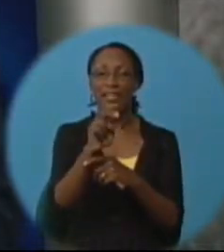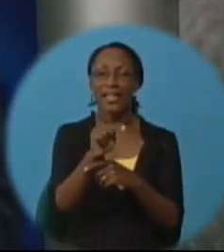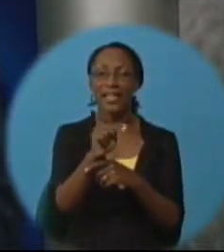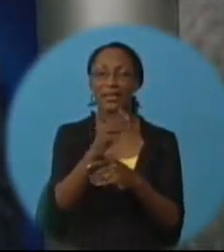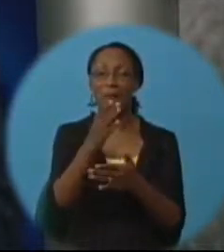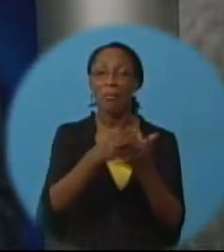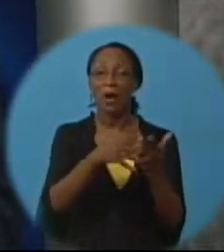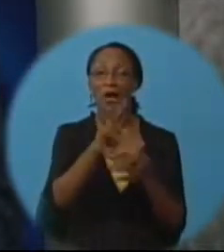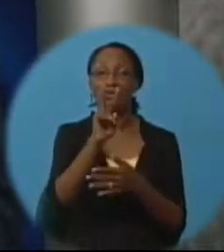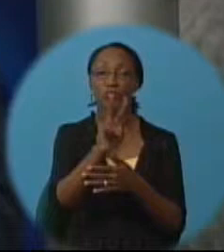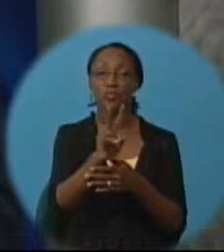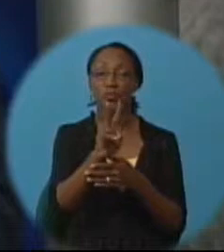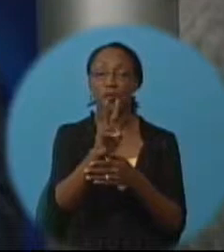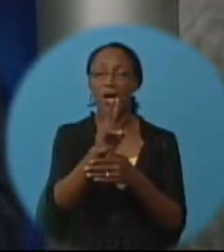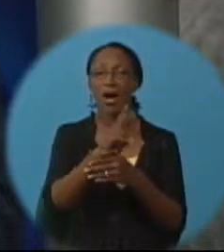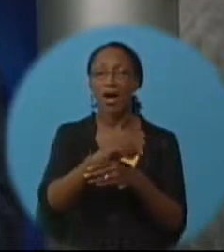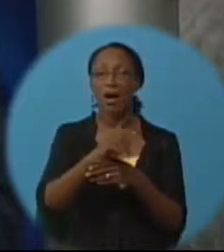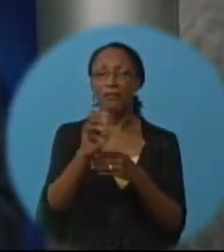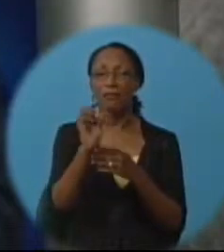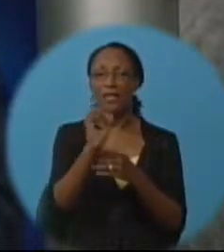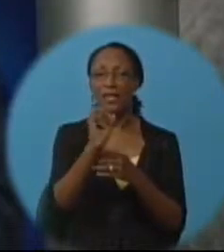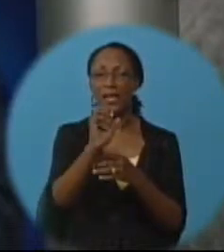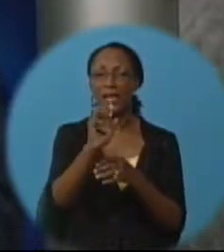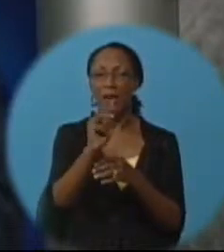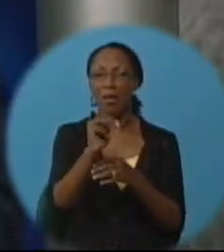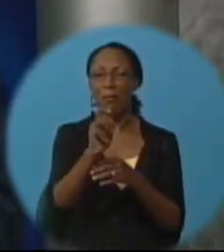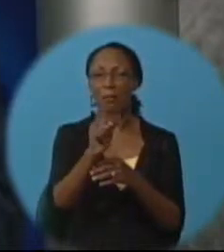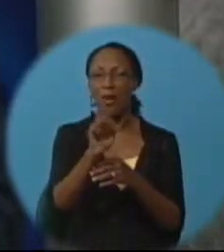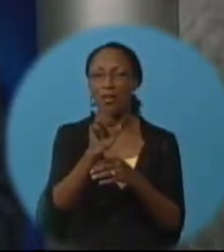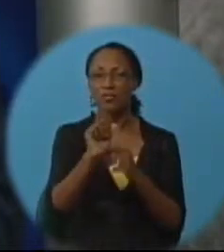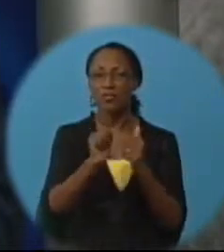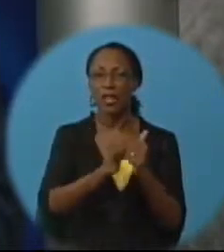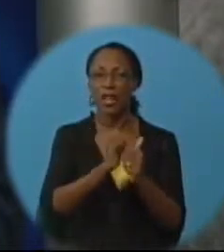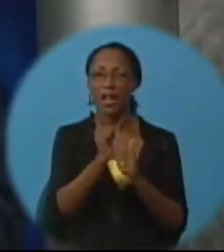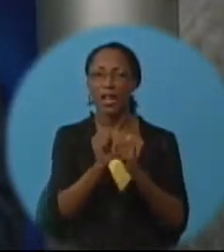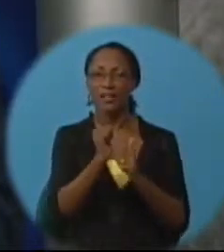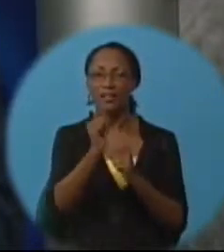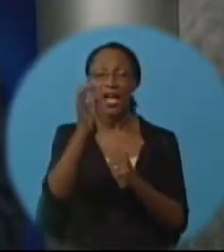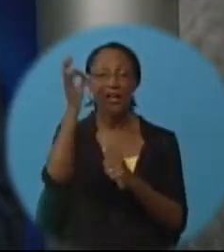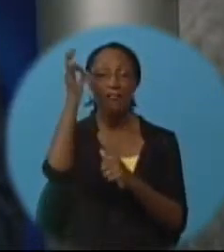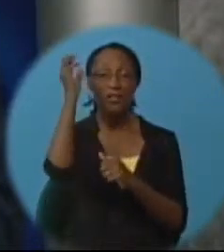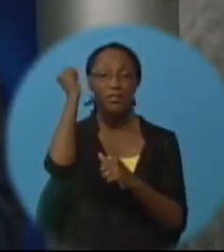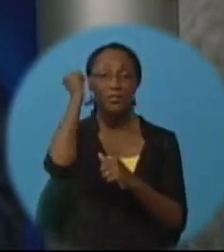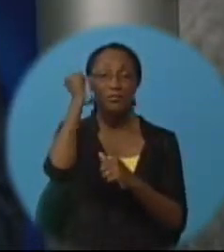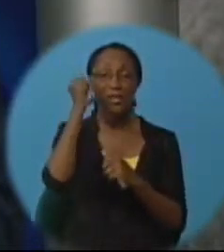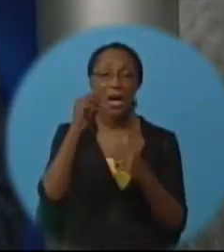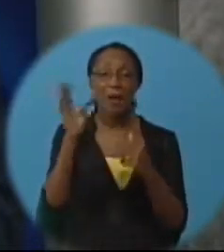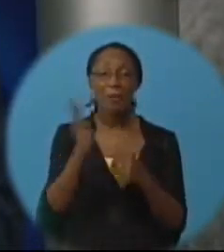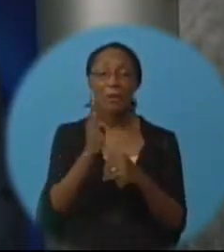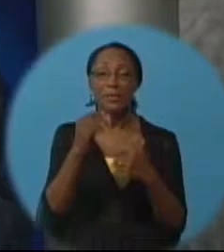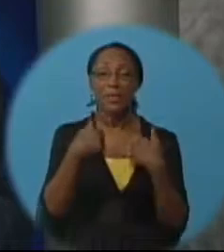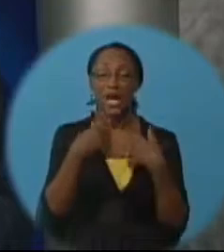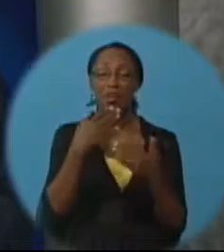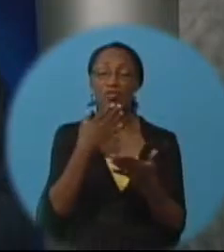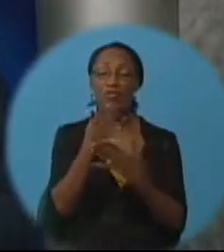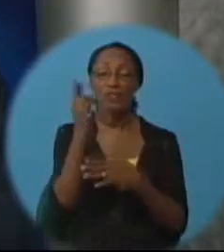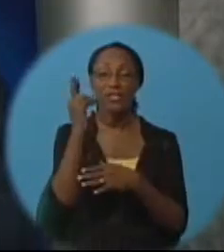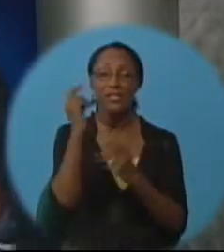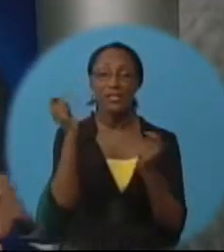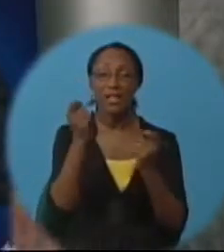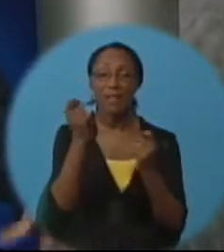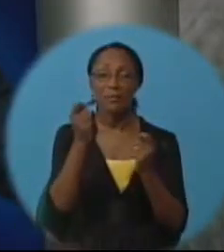arts competition was full of hard-hitting action at the Frederick Smith Secondary School. By the end of the night, Barbados had good reason to celebrate.